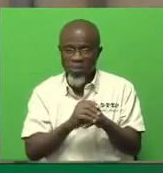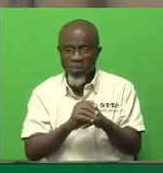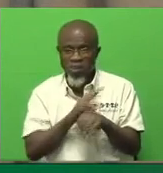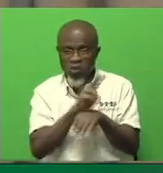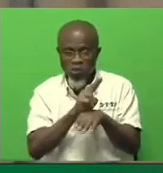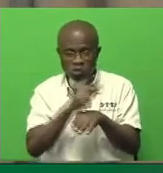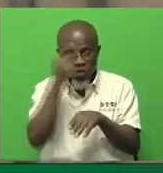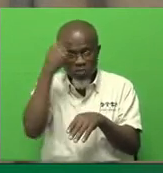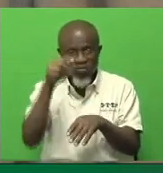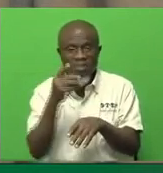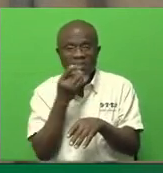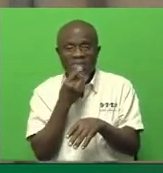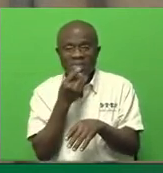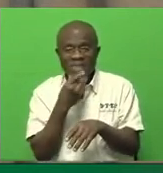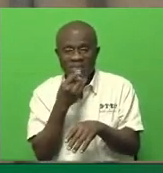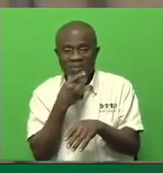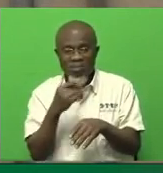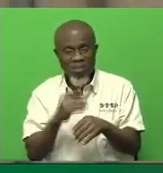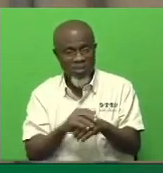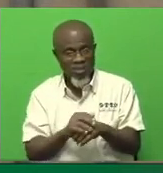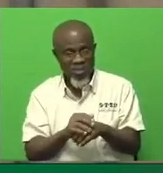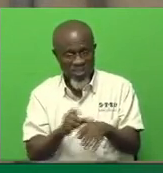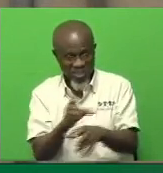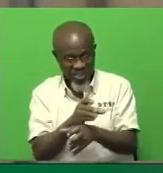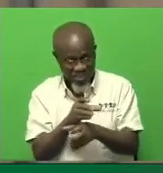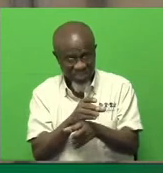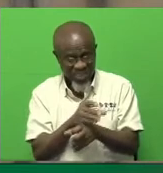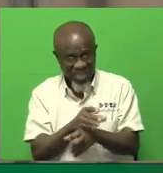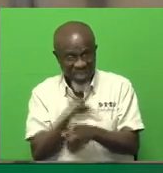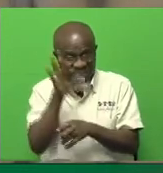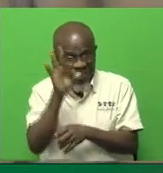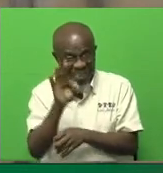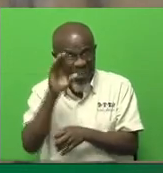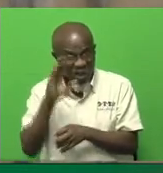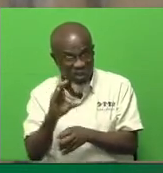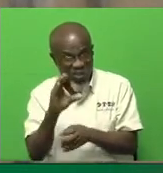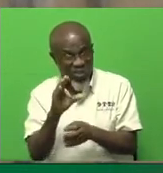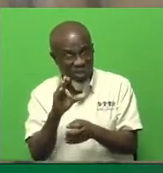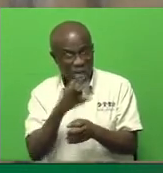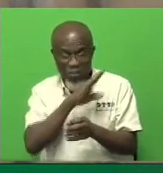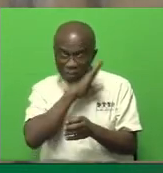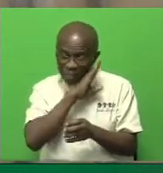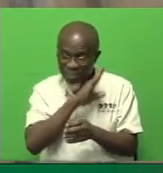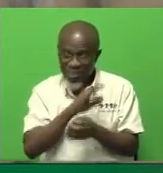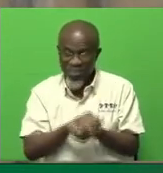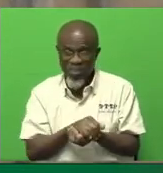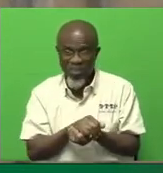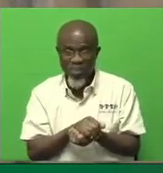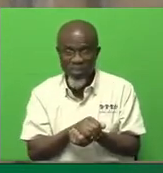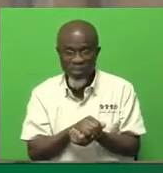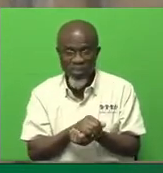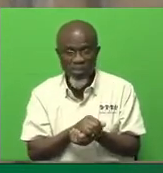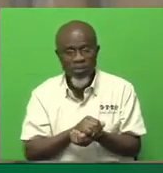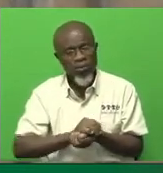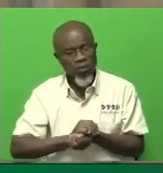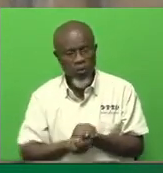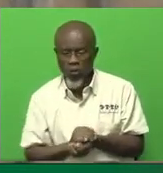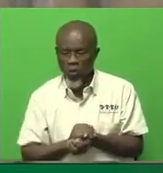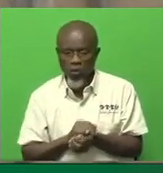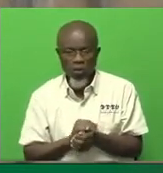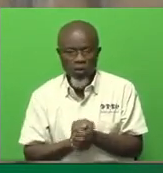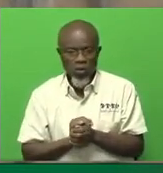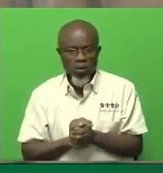that is 900 beds taken up with treating patients with diabetes and diabetic foot